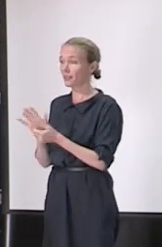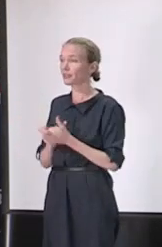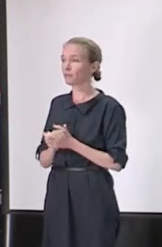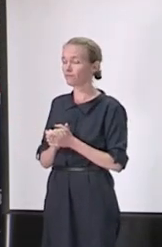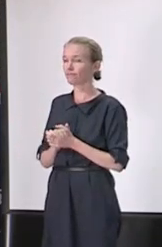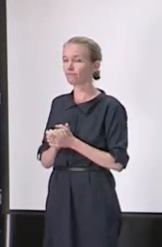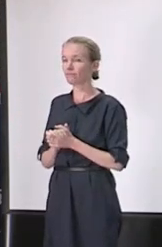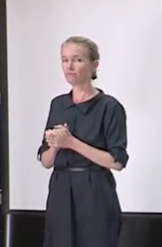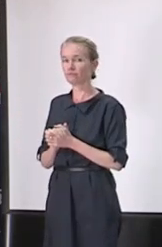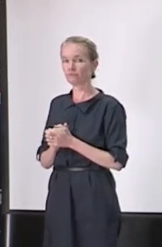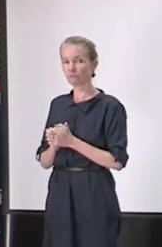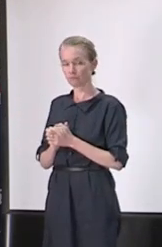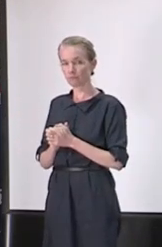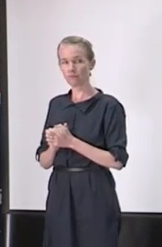questions.